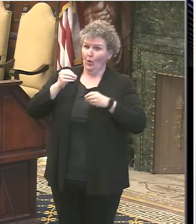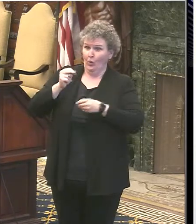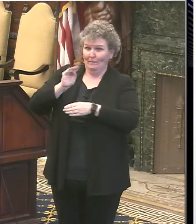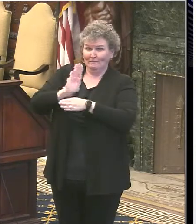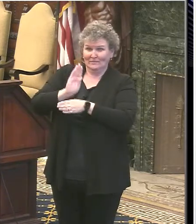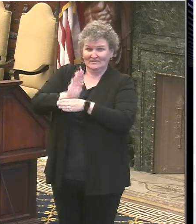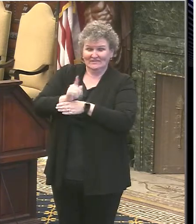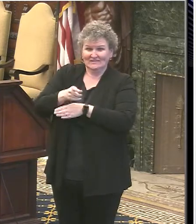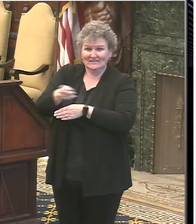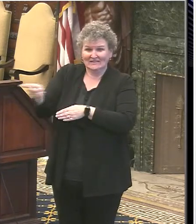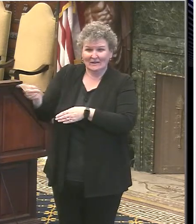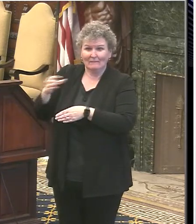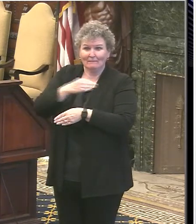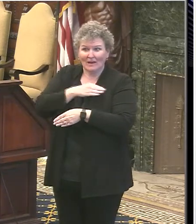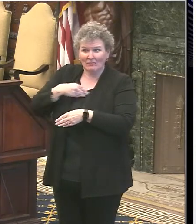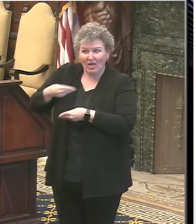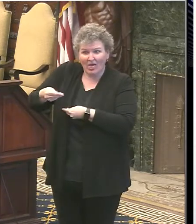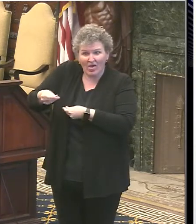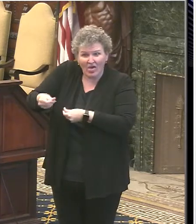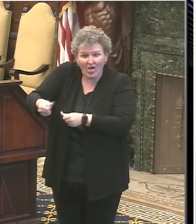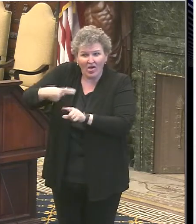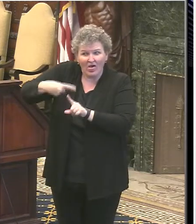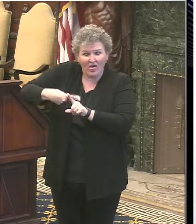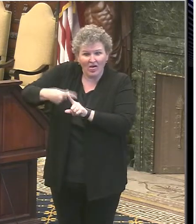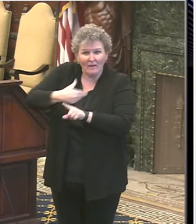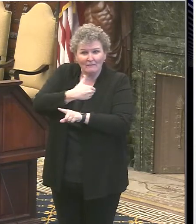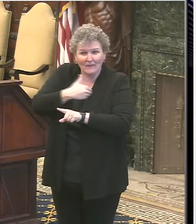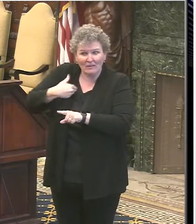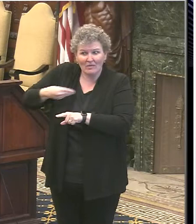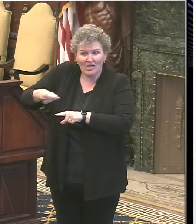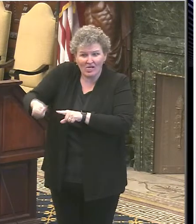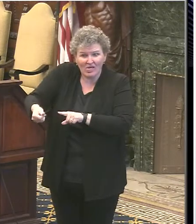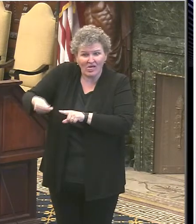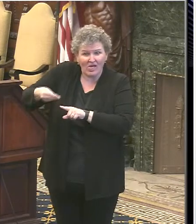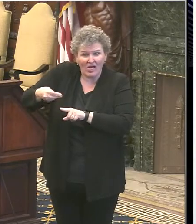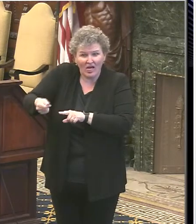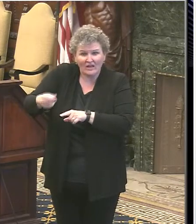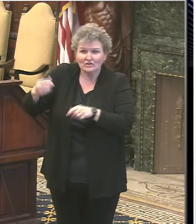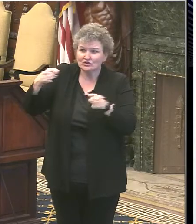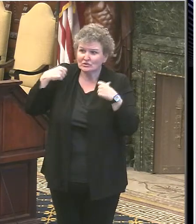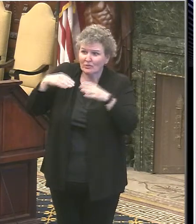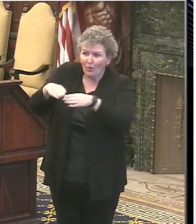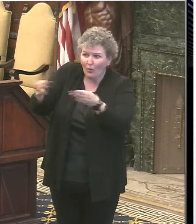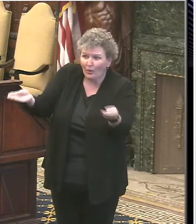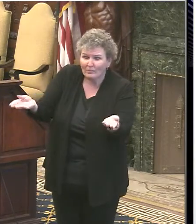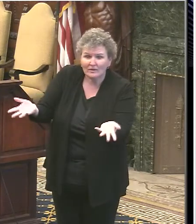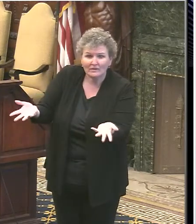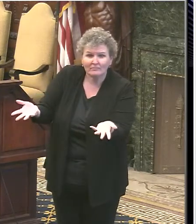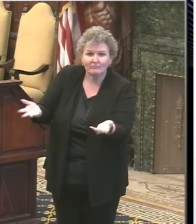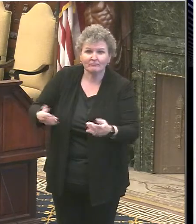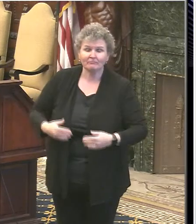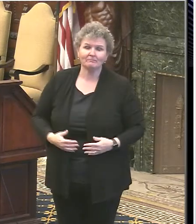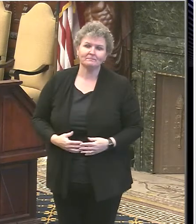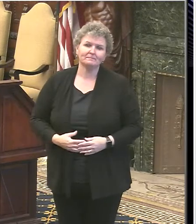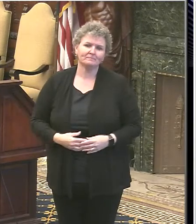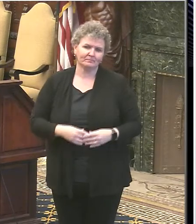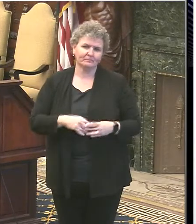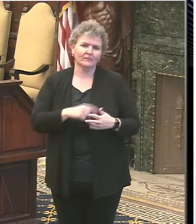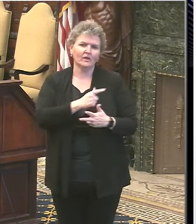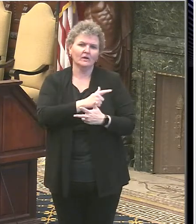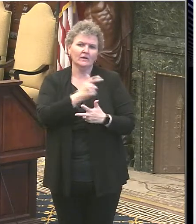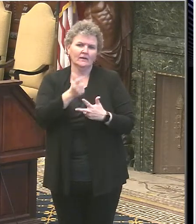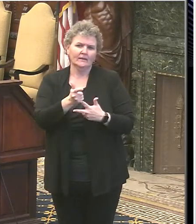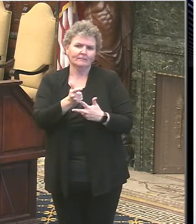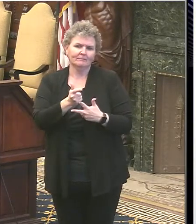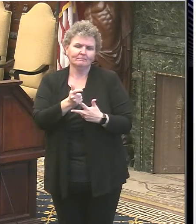your gym membership monthly fee so that the gyms can stay afloat during that 6 week period. Dr. Farley, on testing, you said that that it's